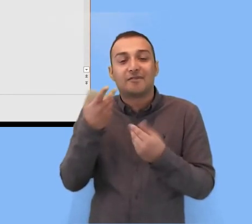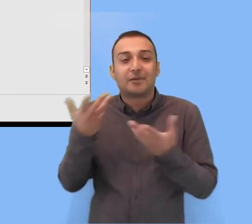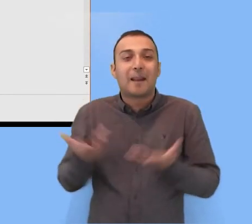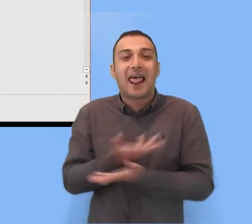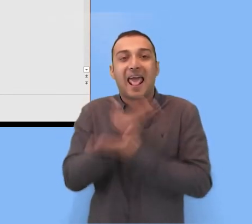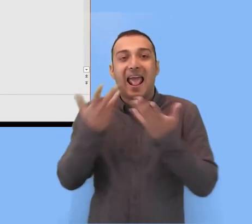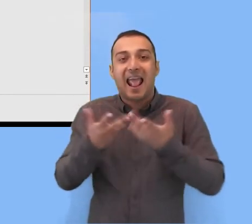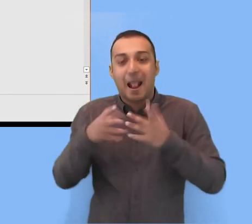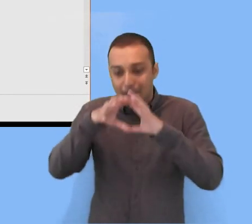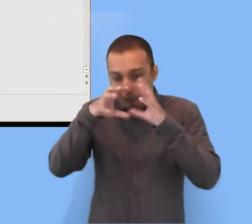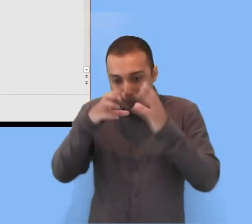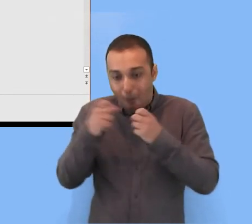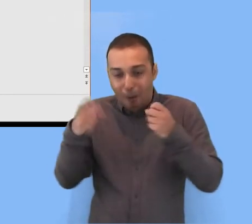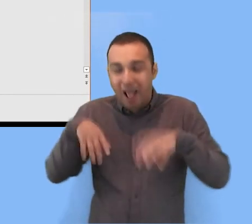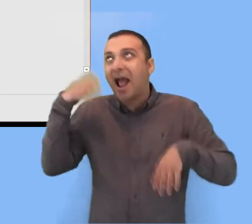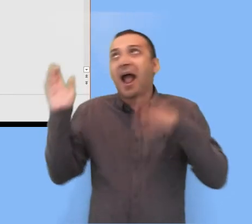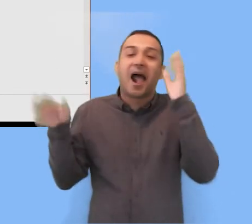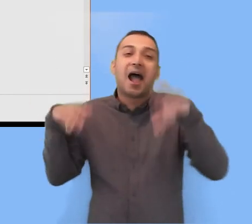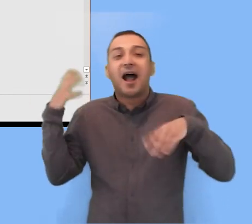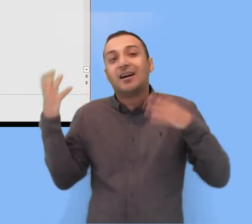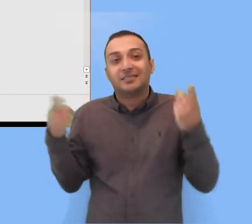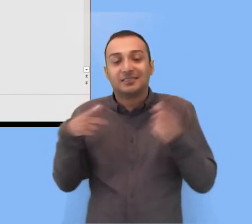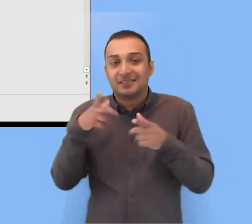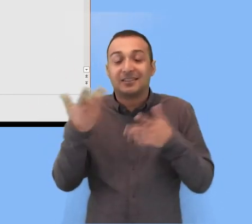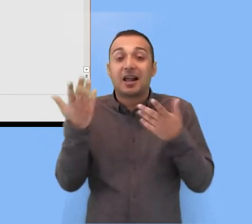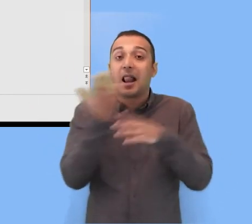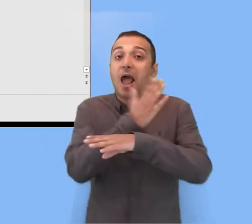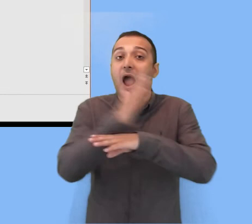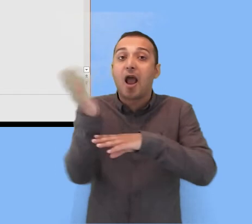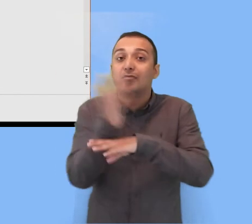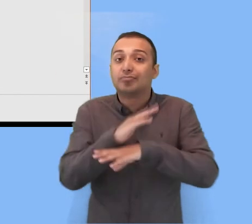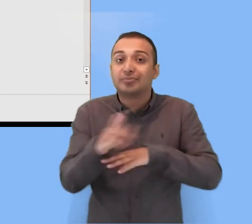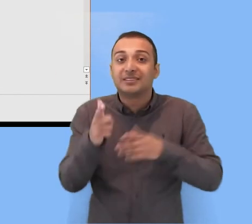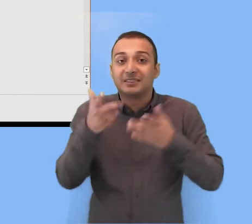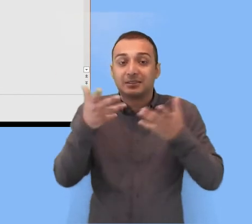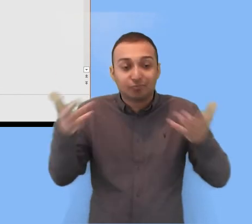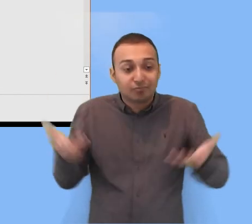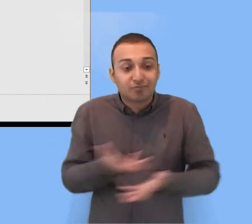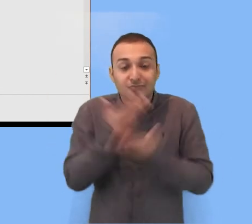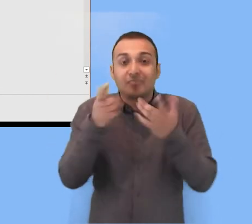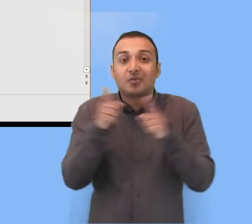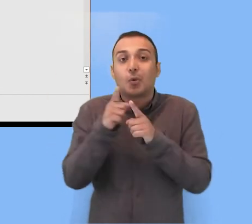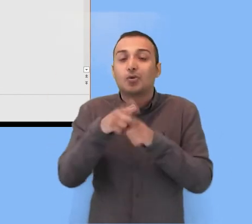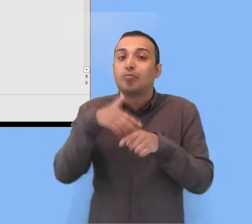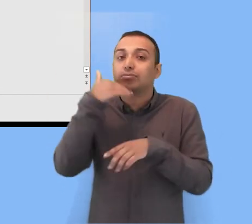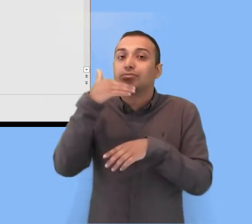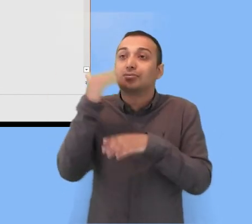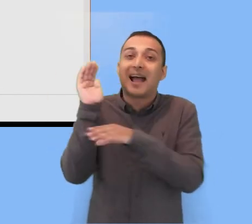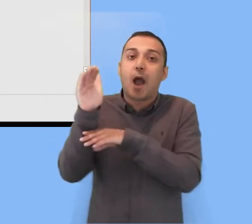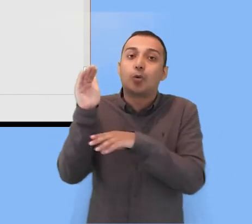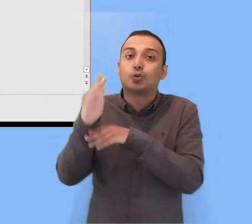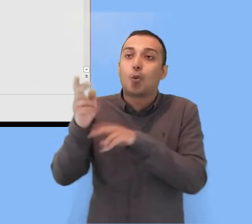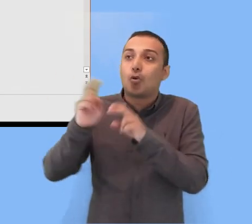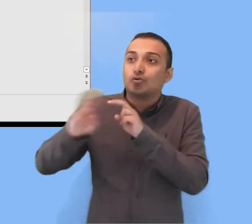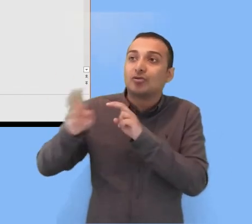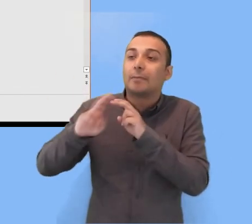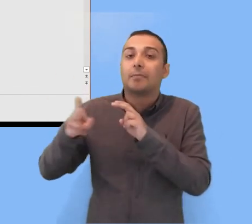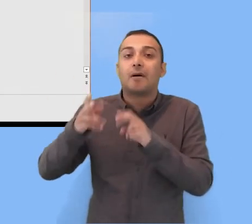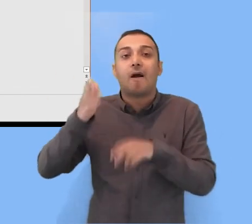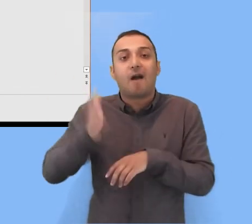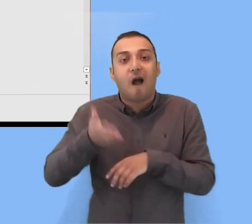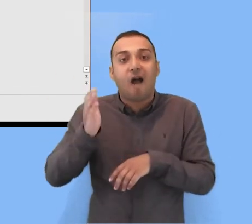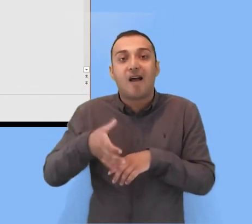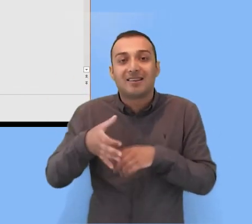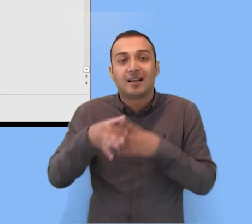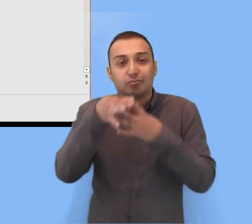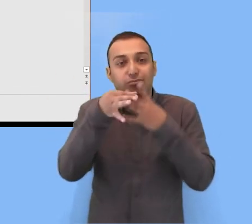and story time in the library, and we'd also do plenty of outdoor trips and gardening. And then when